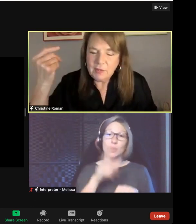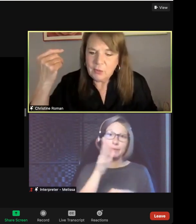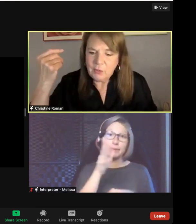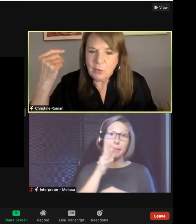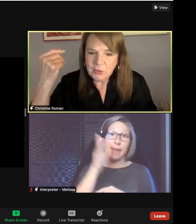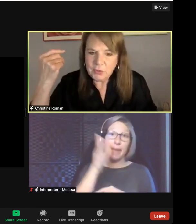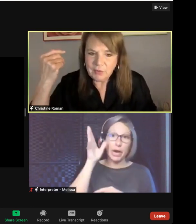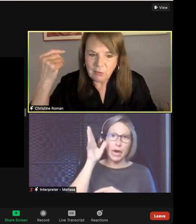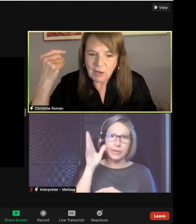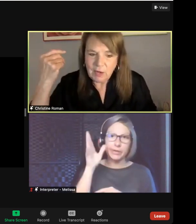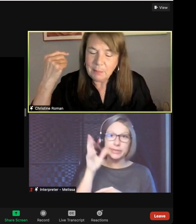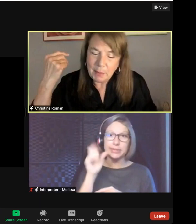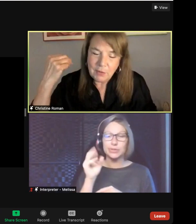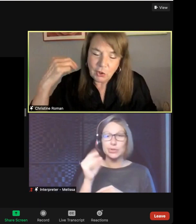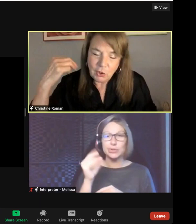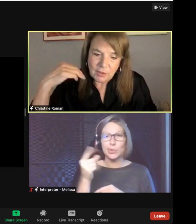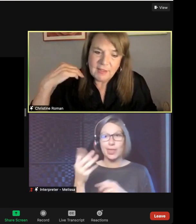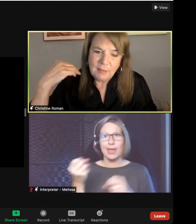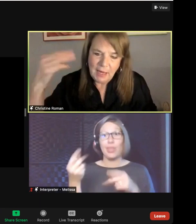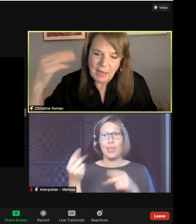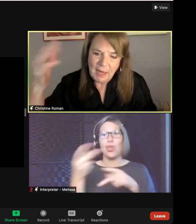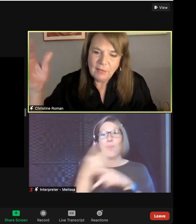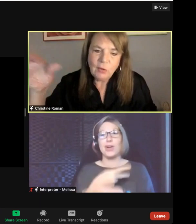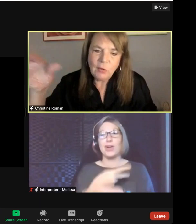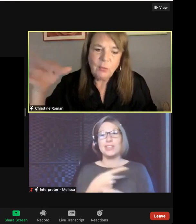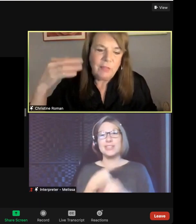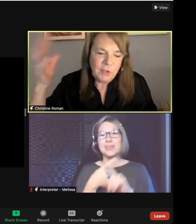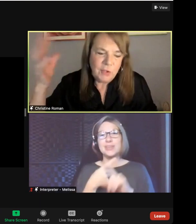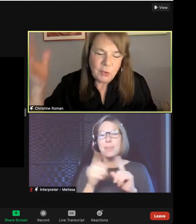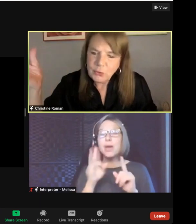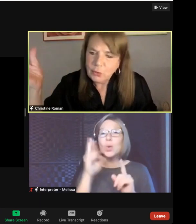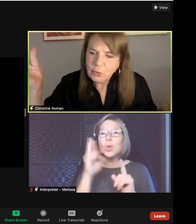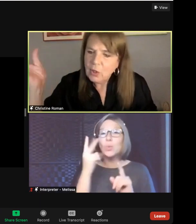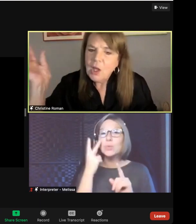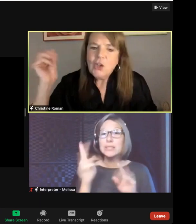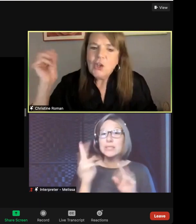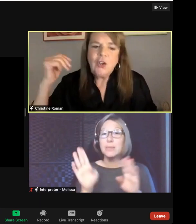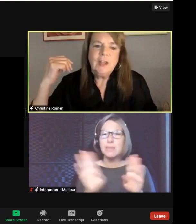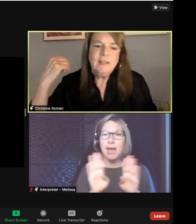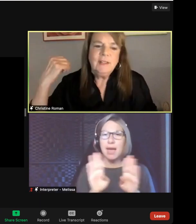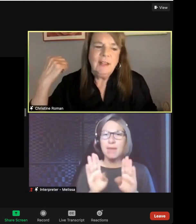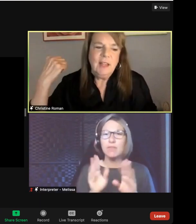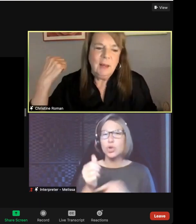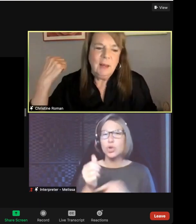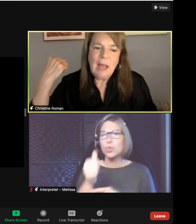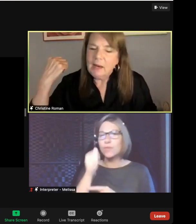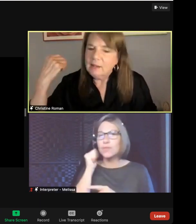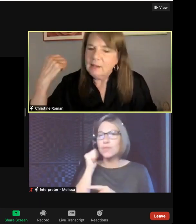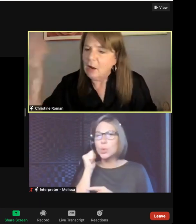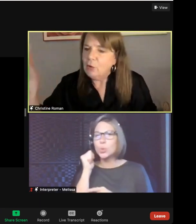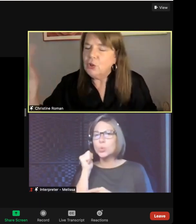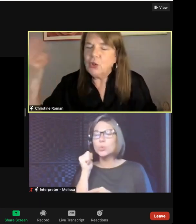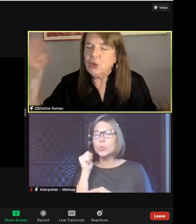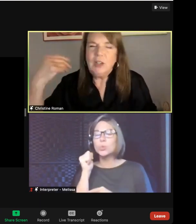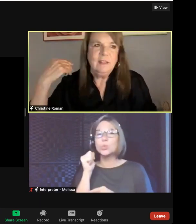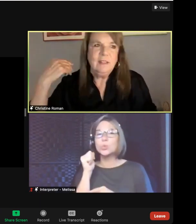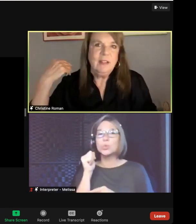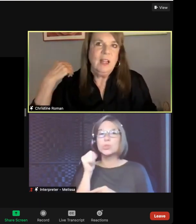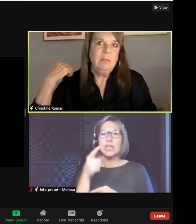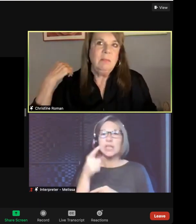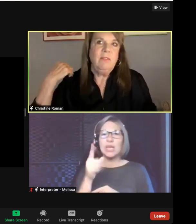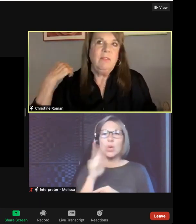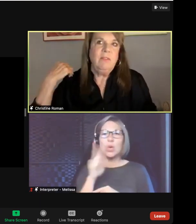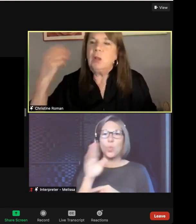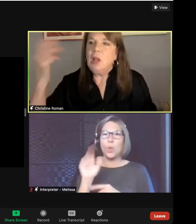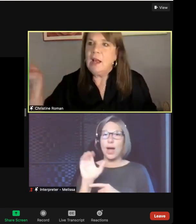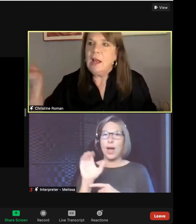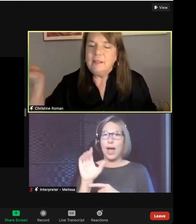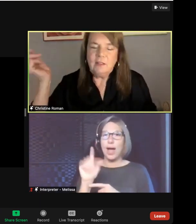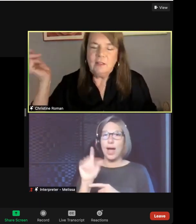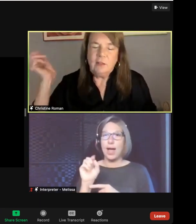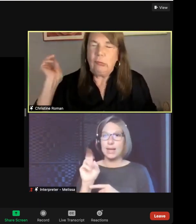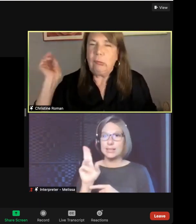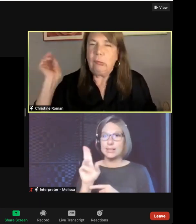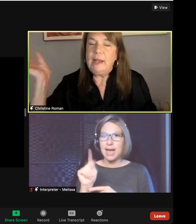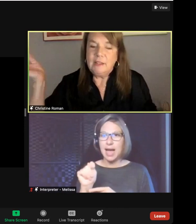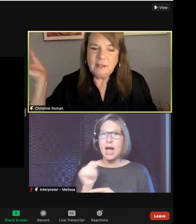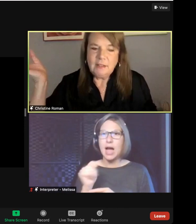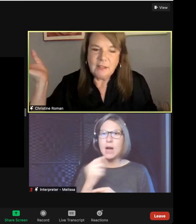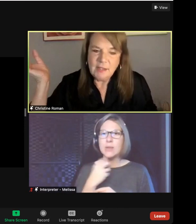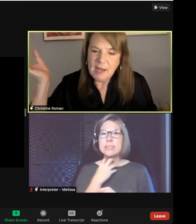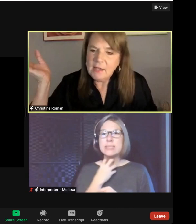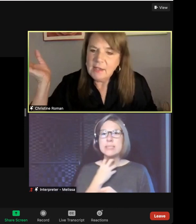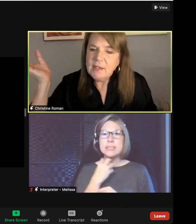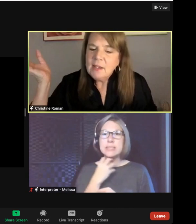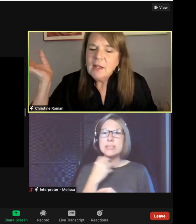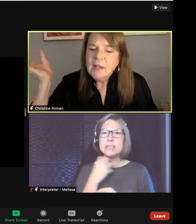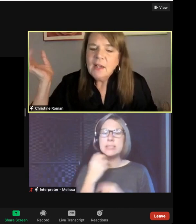they always get the worst of it, right? But you're going to see behavior, refusal. You're going to see him act out. You're going to see him vocalize his